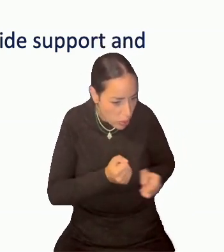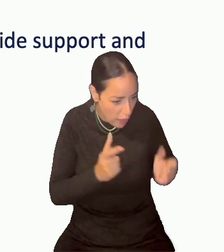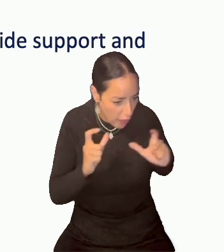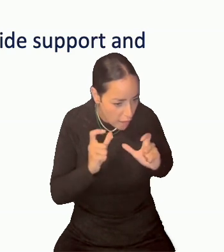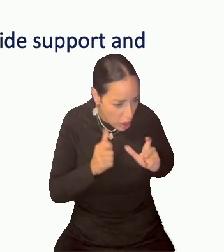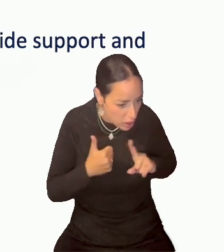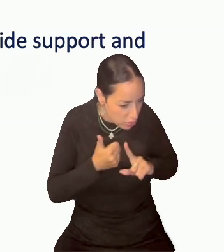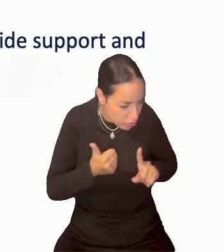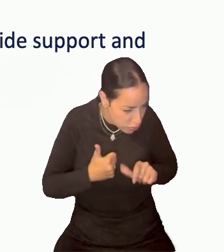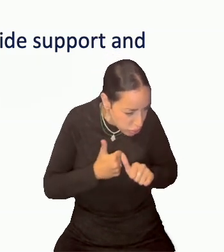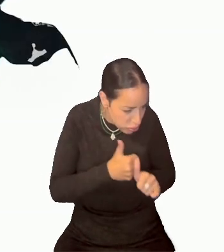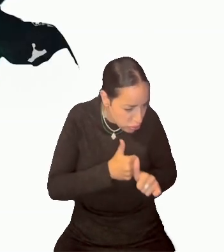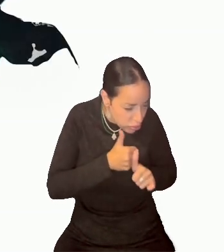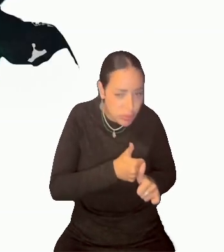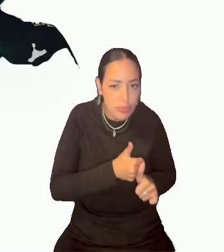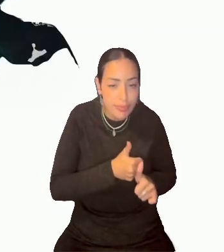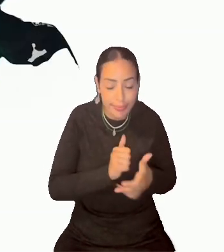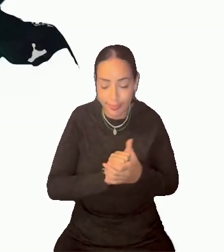process.